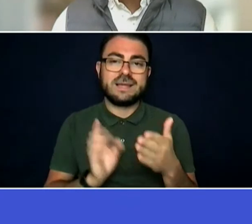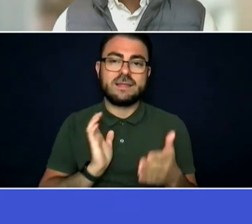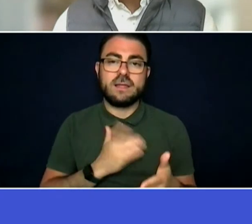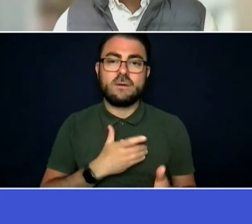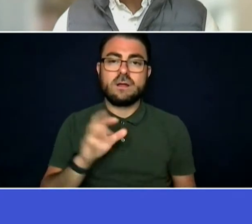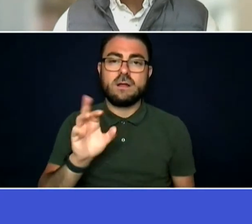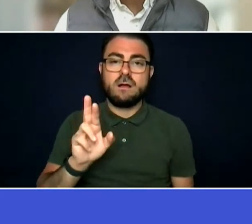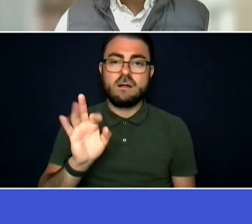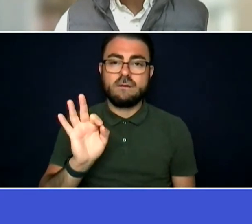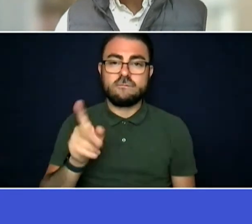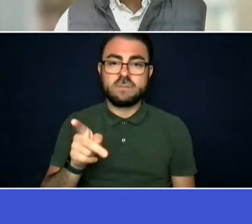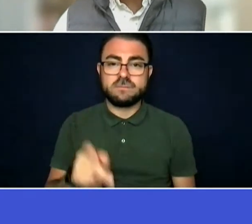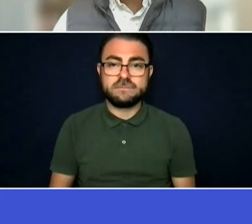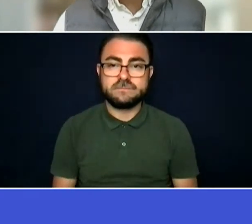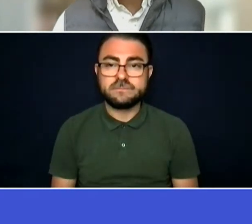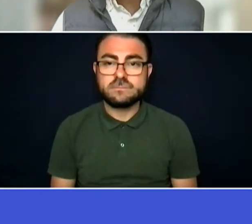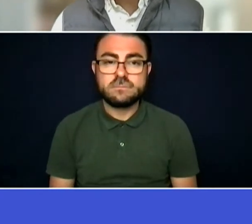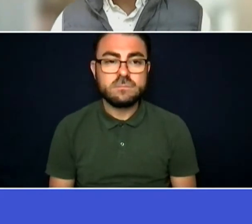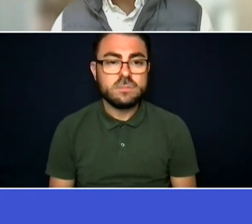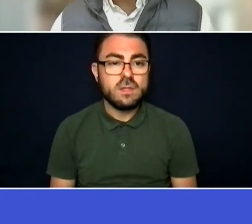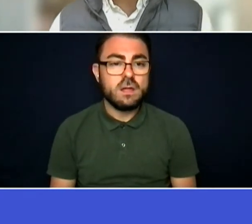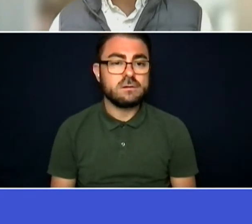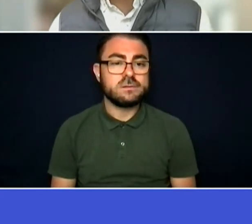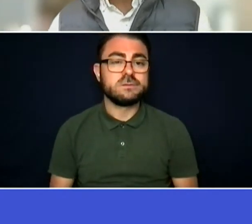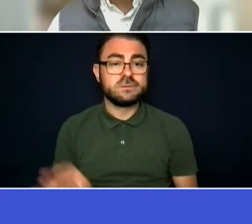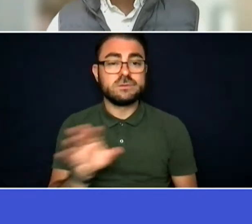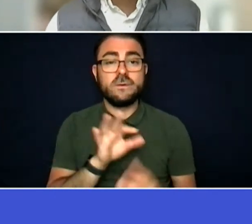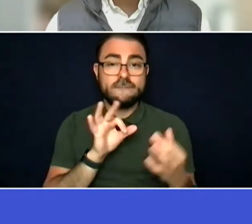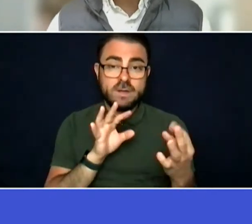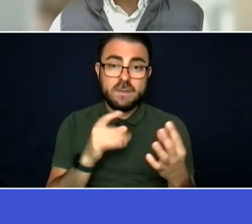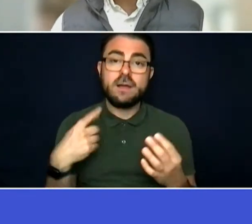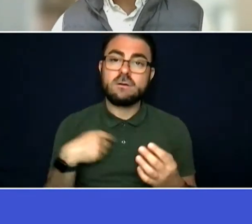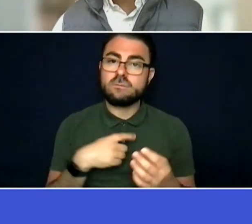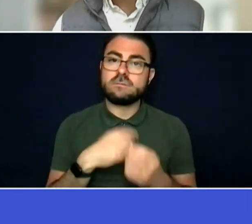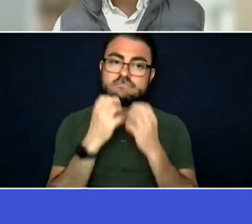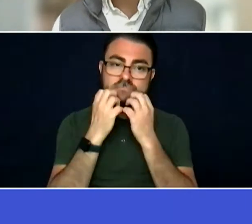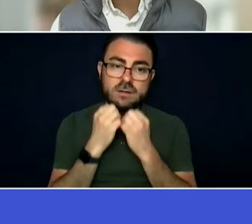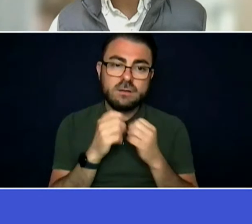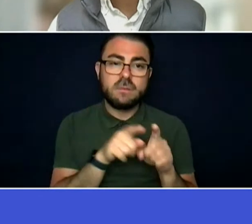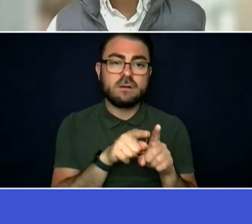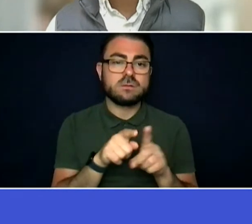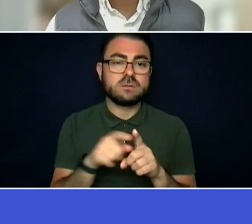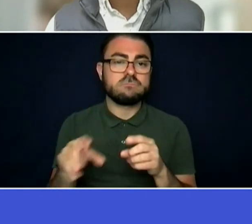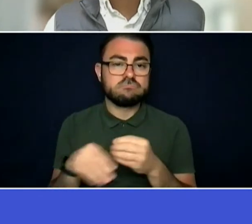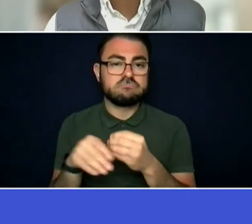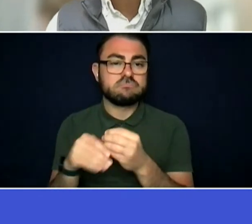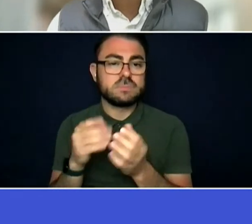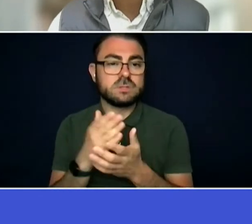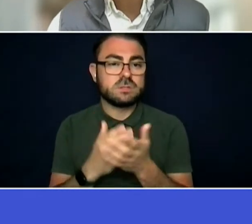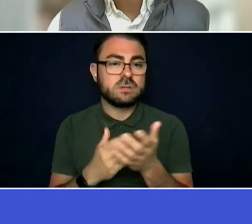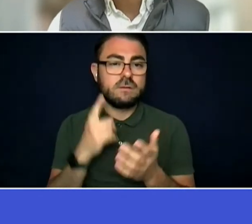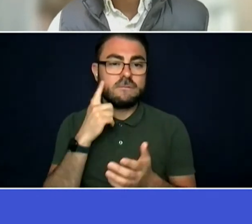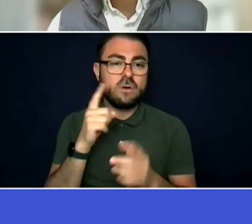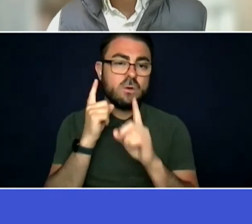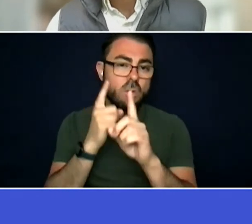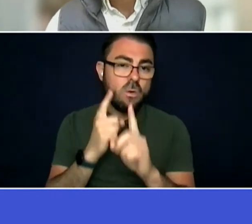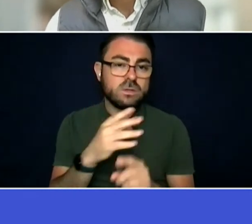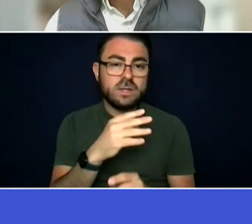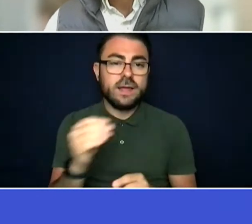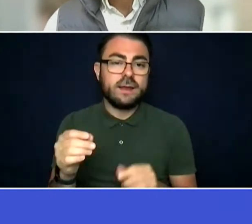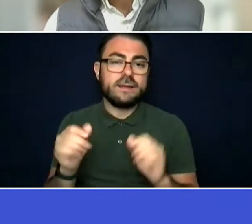And as overall, as we evaluated the feedback, we incorporated different bits of feedback based on our program goals, as well as feasibility.